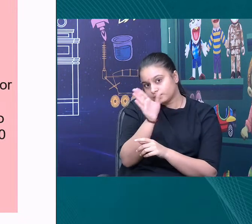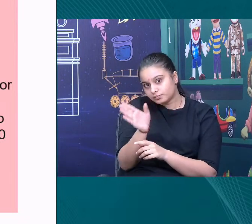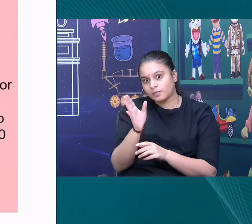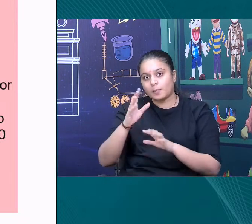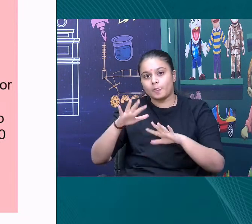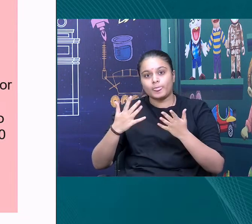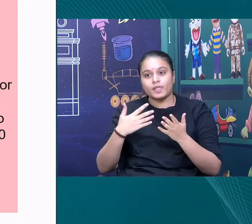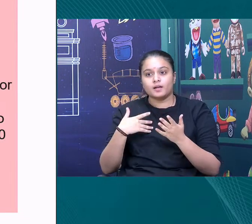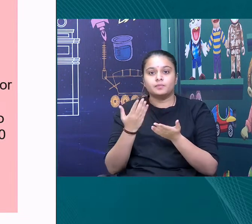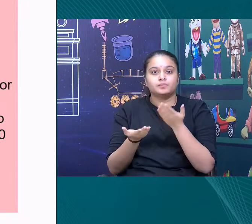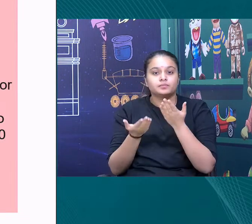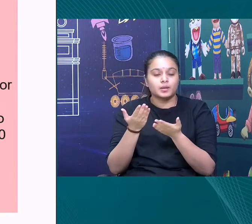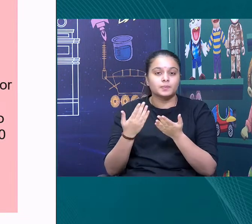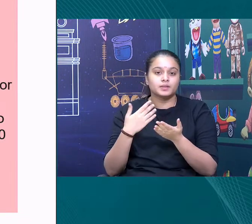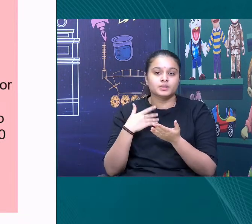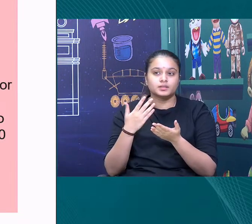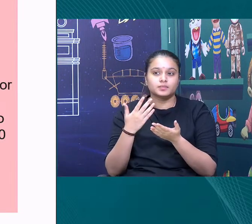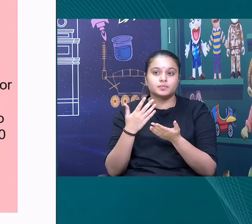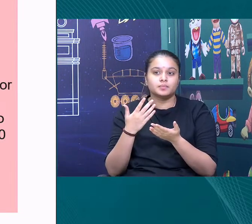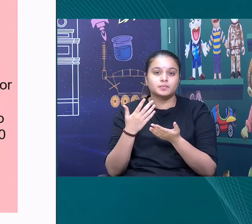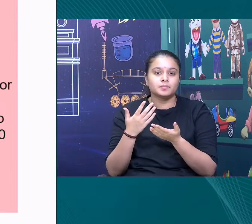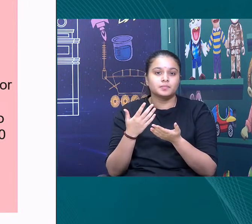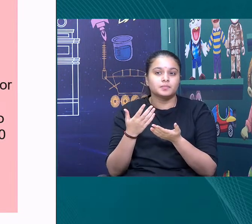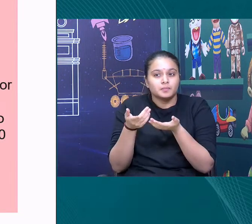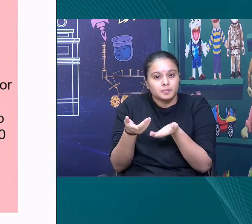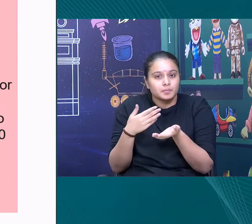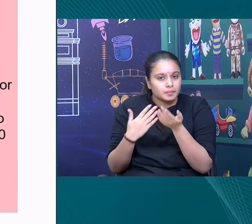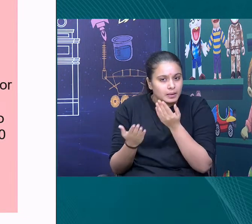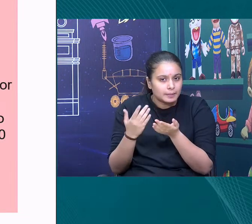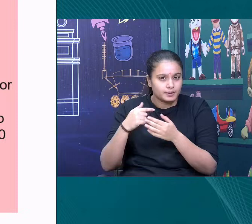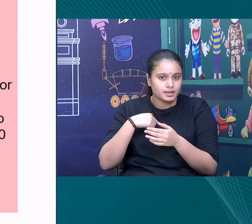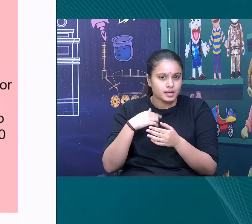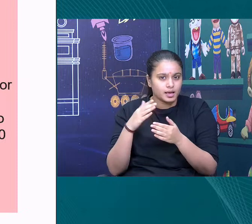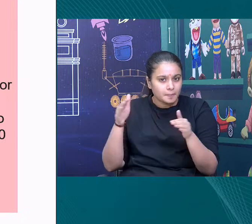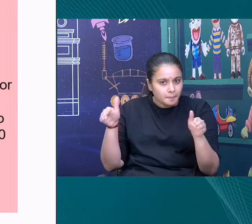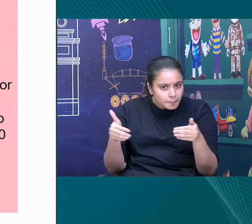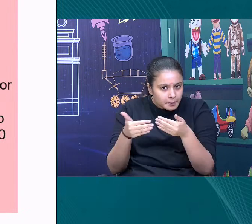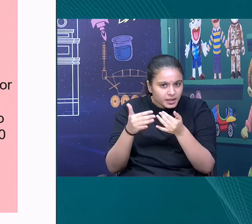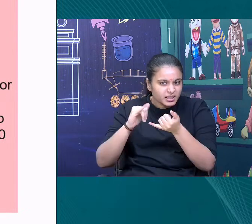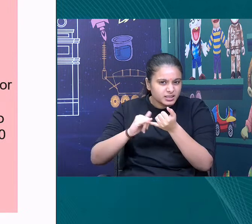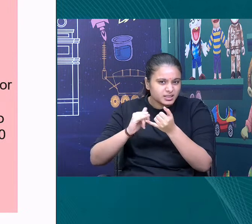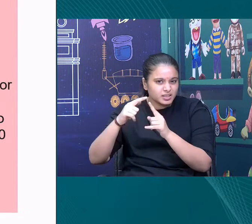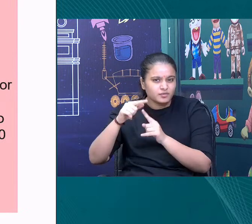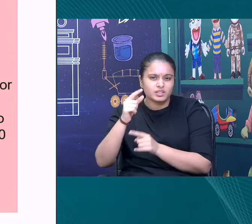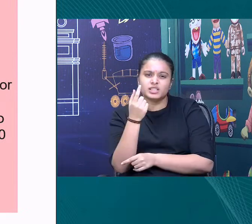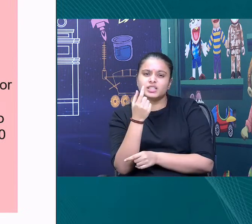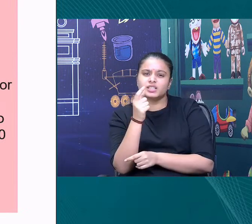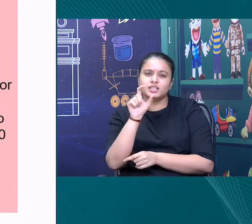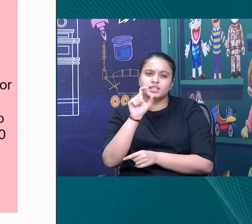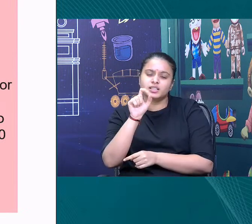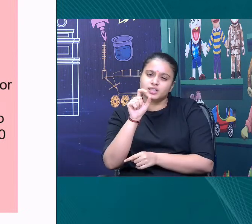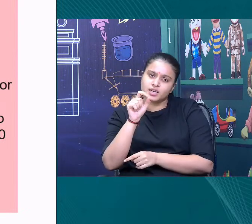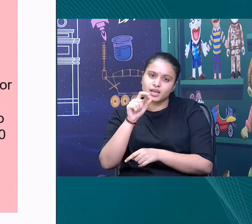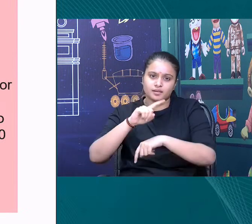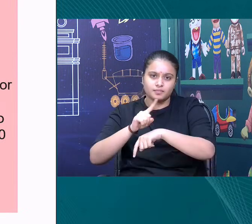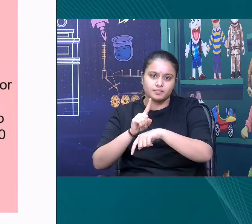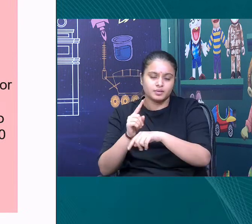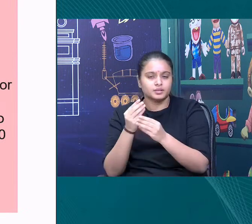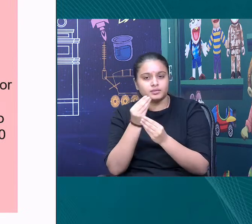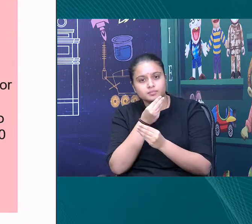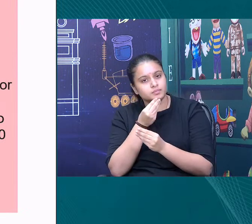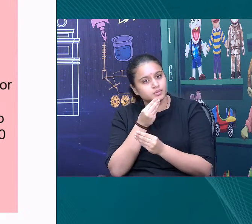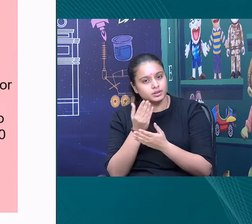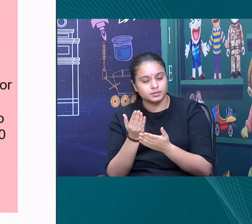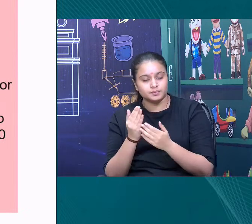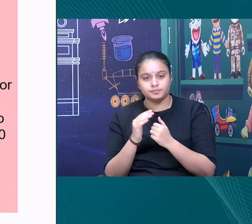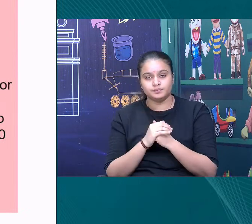rocket myself somewhere. Can I meet Mr. Hawking for 10 minutes? He requested that he be allowed to meet Mr. Hawking for